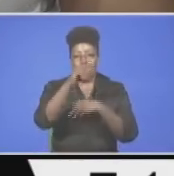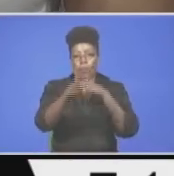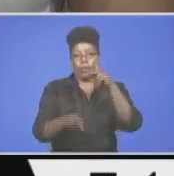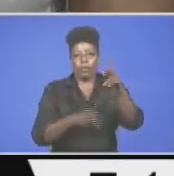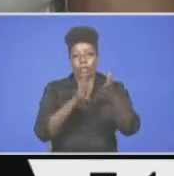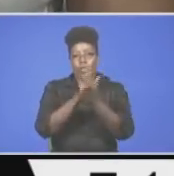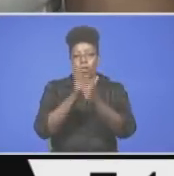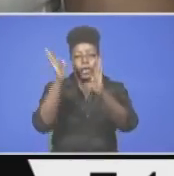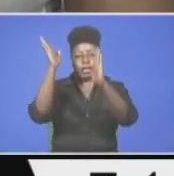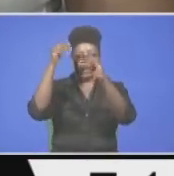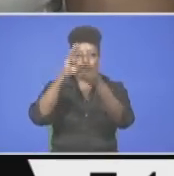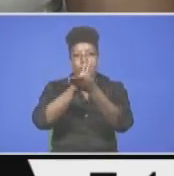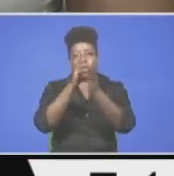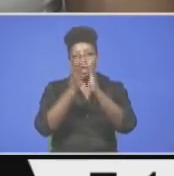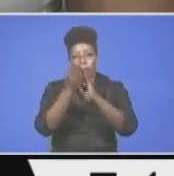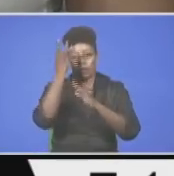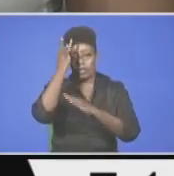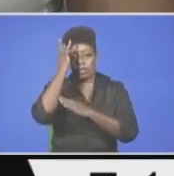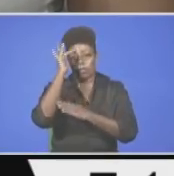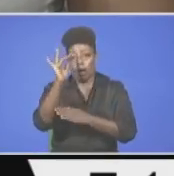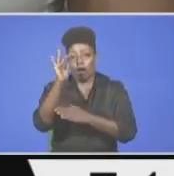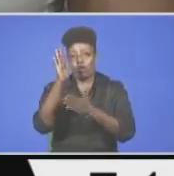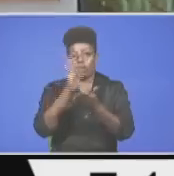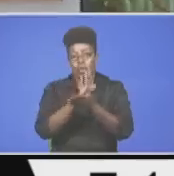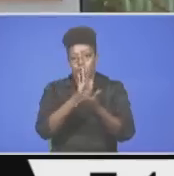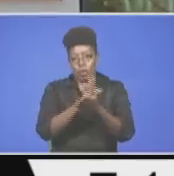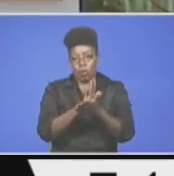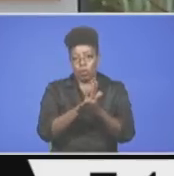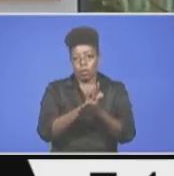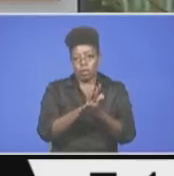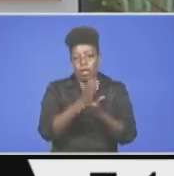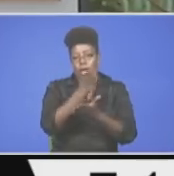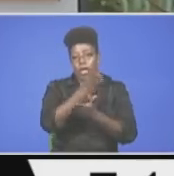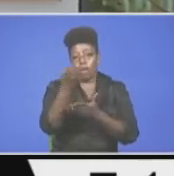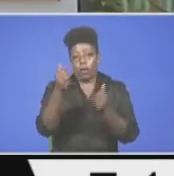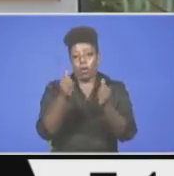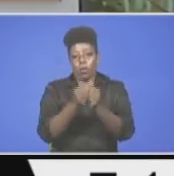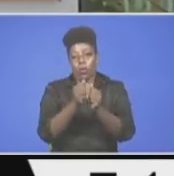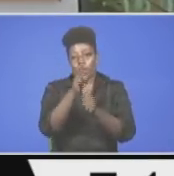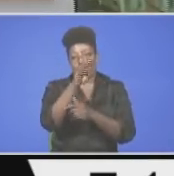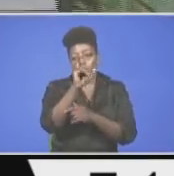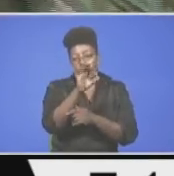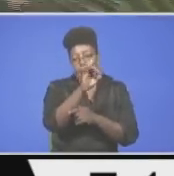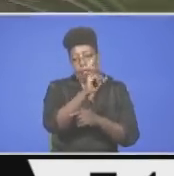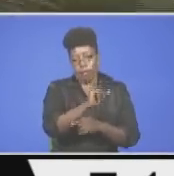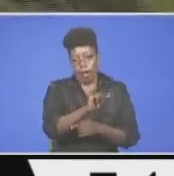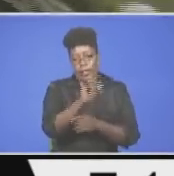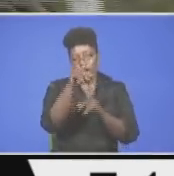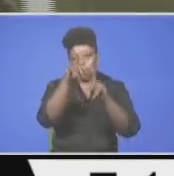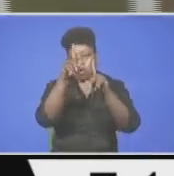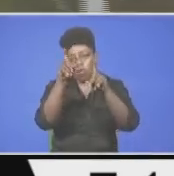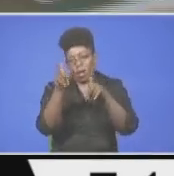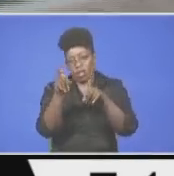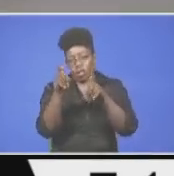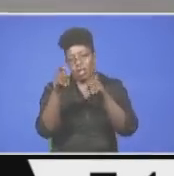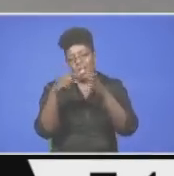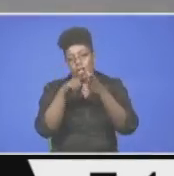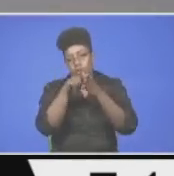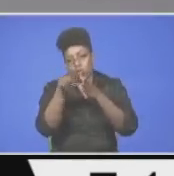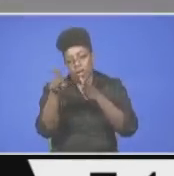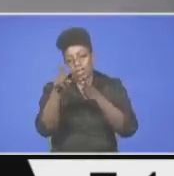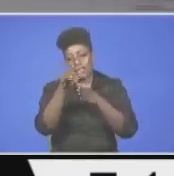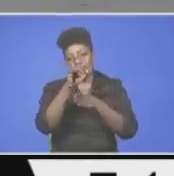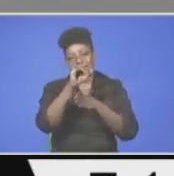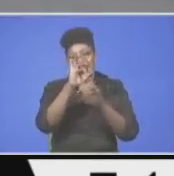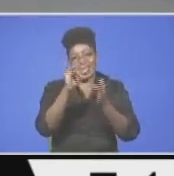are expected to become smart schools equipped with Wi-Fi. But there are questions about the distraction that the internet